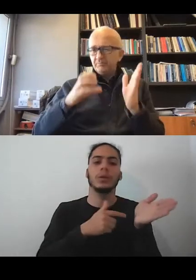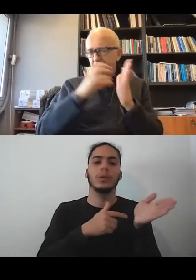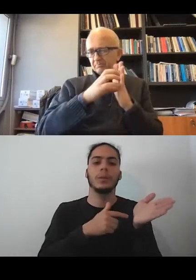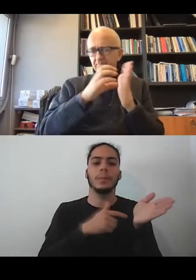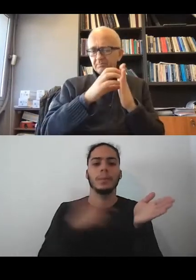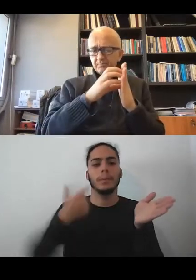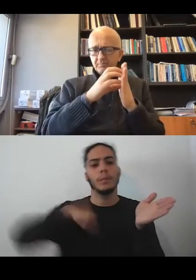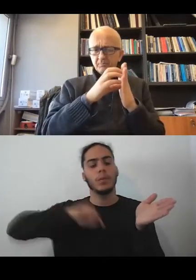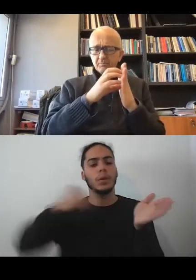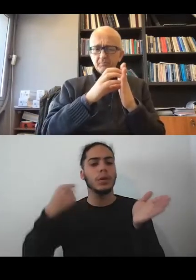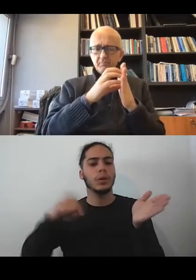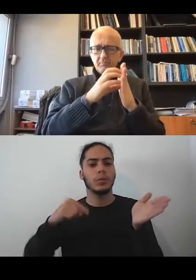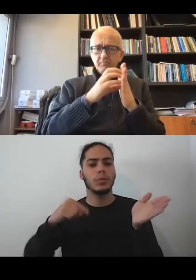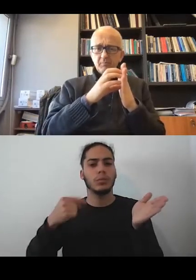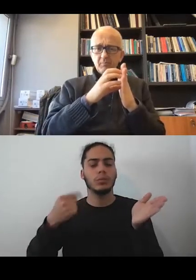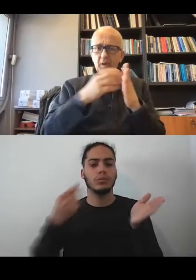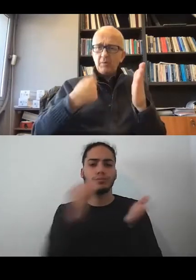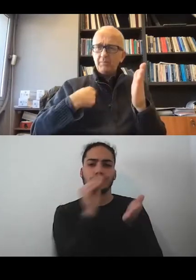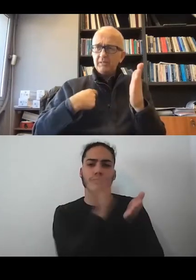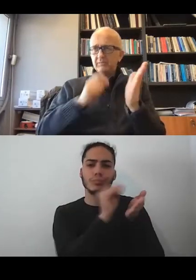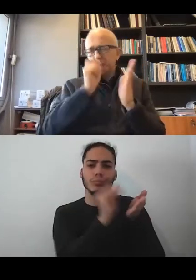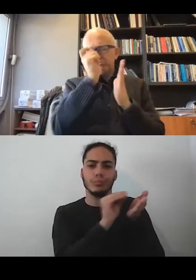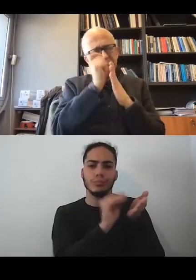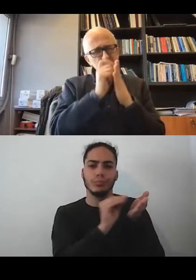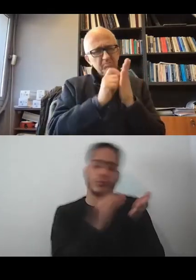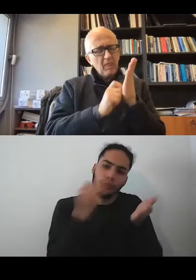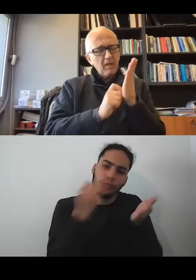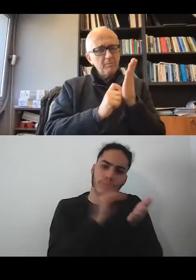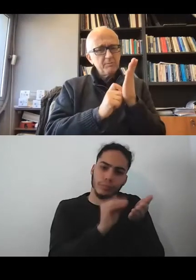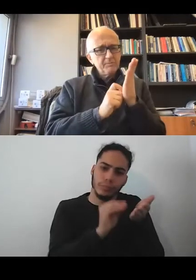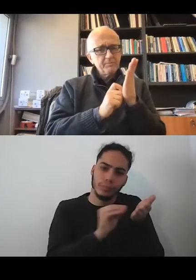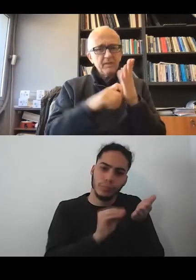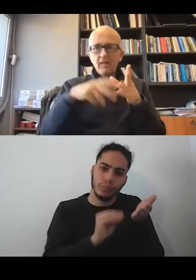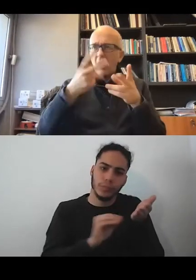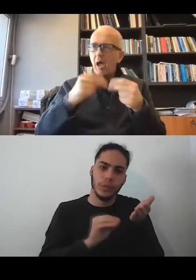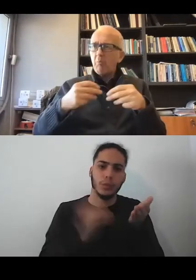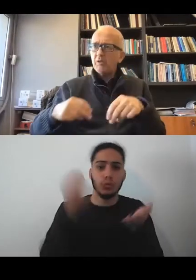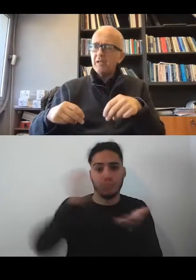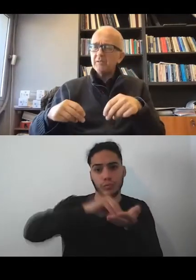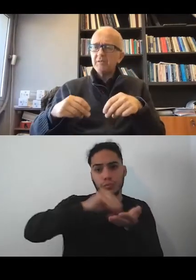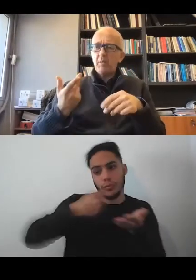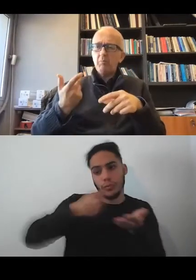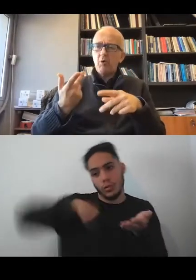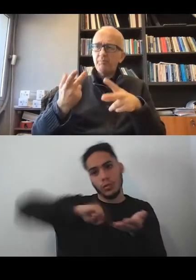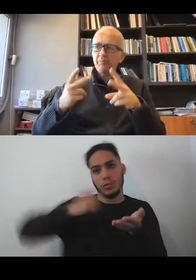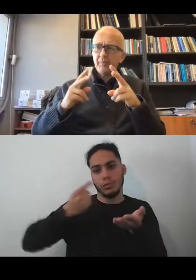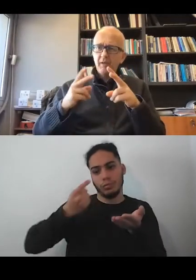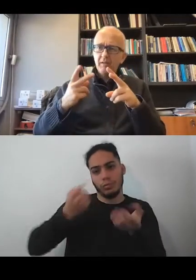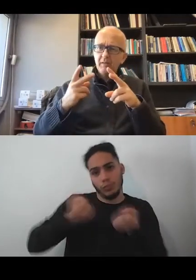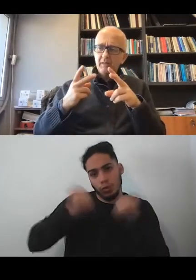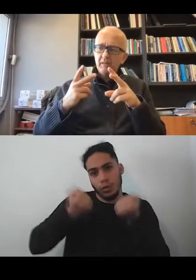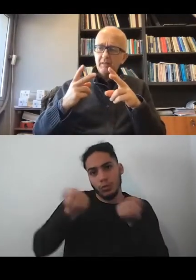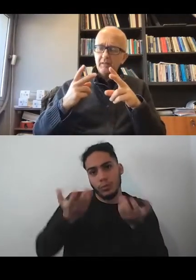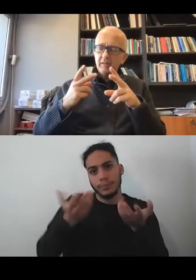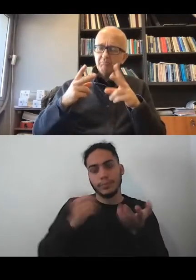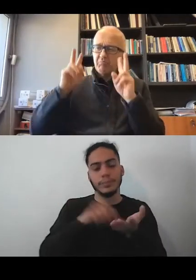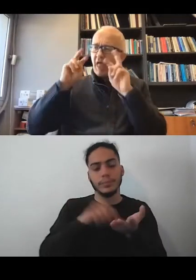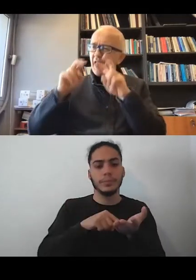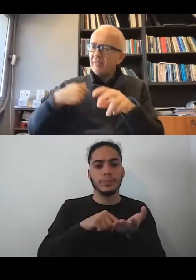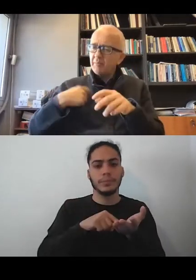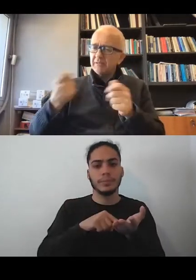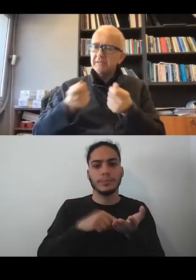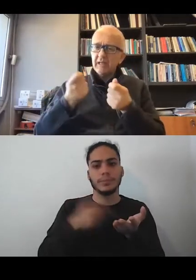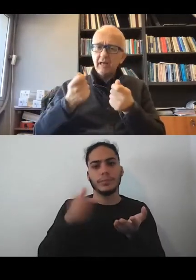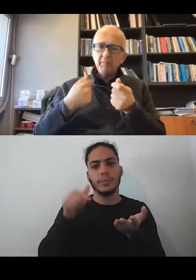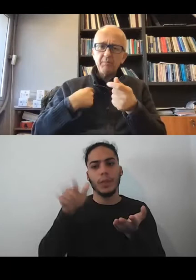have written down the results of a study that we have done, where we analyze